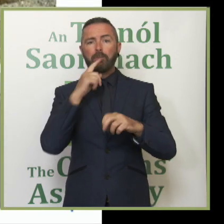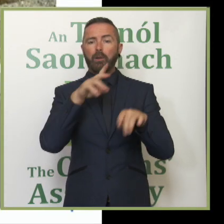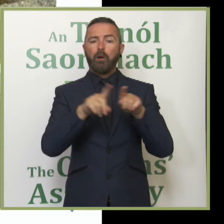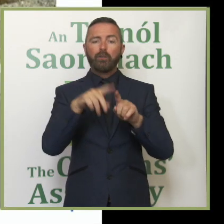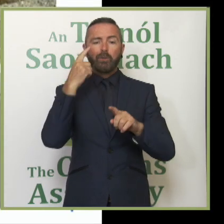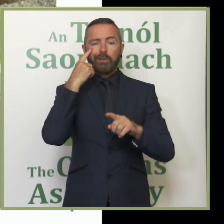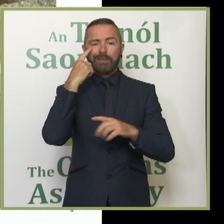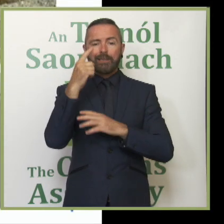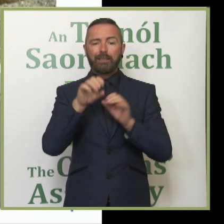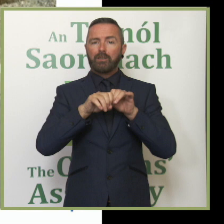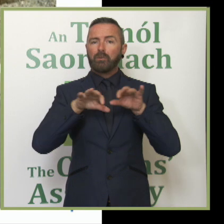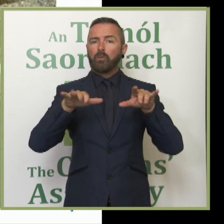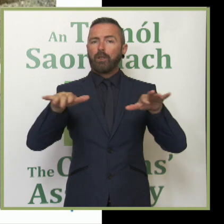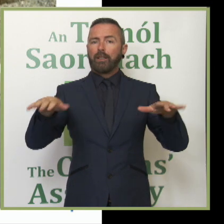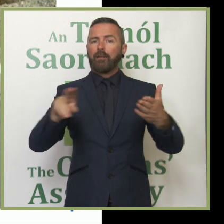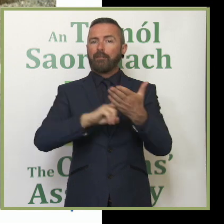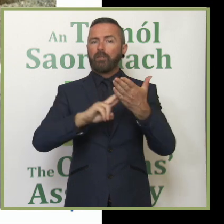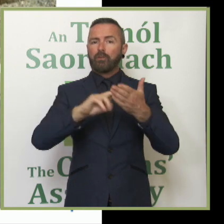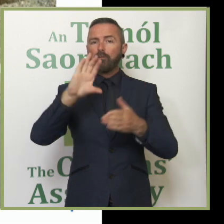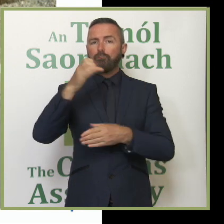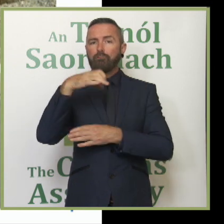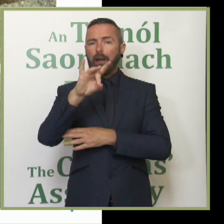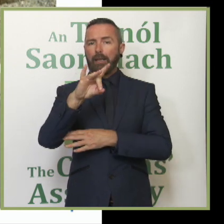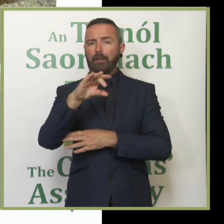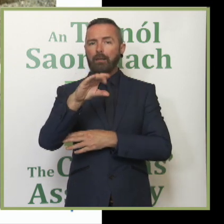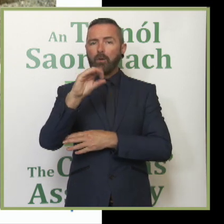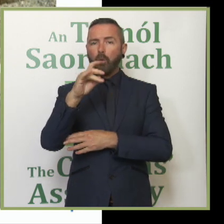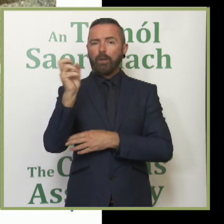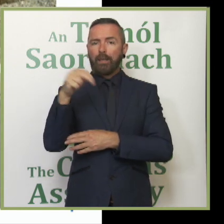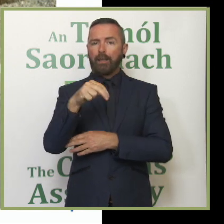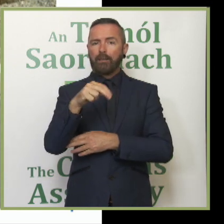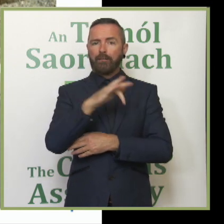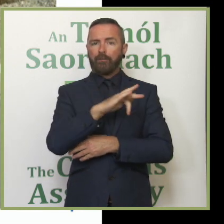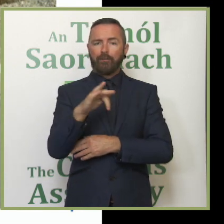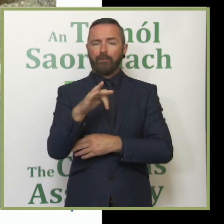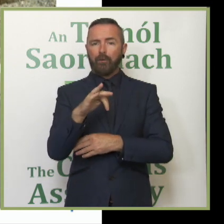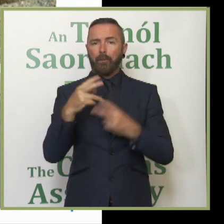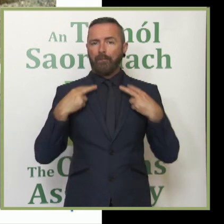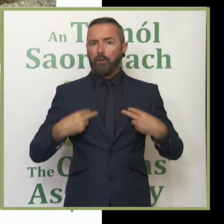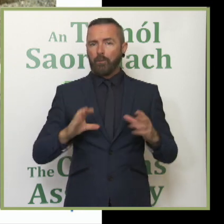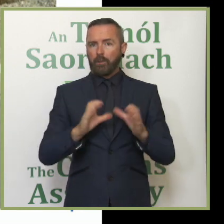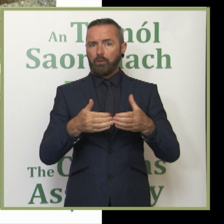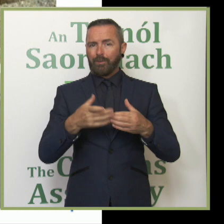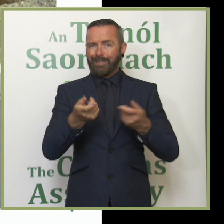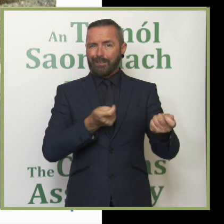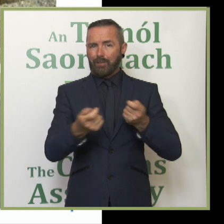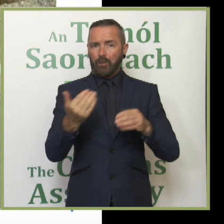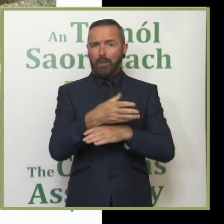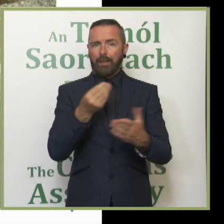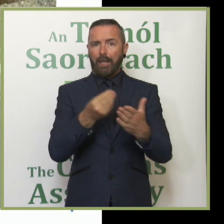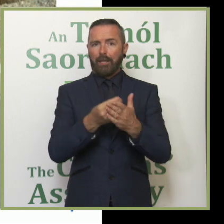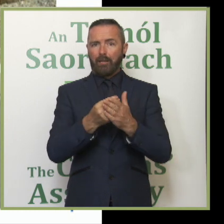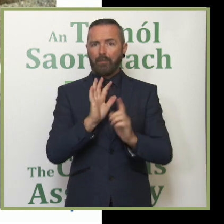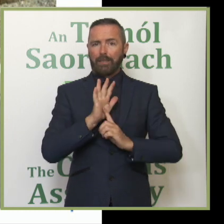signs of the spreading of the use of crack cocaine amongst vulnerable groups. But this is also being driven by economic